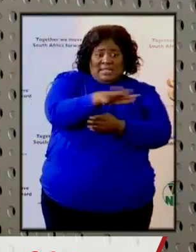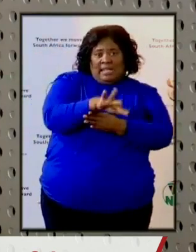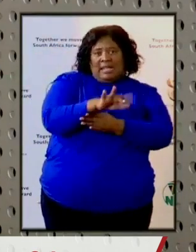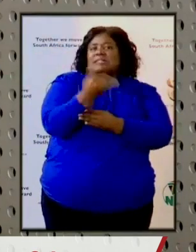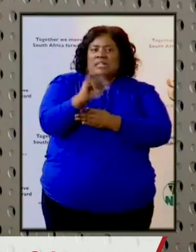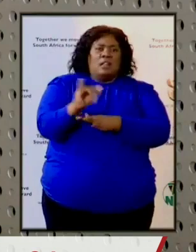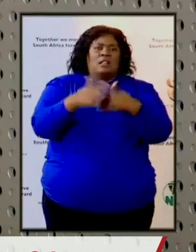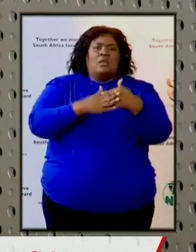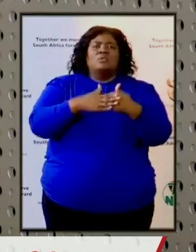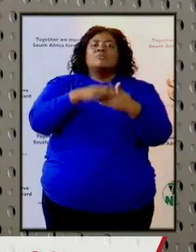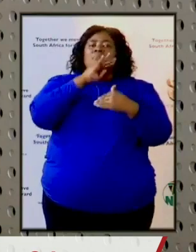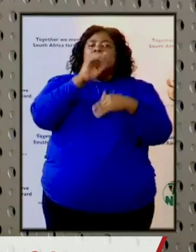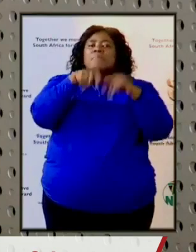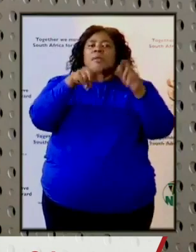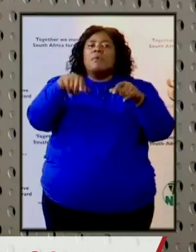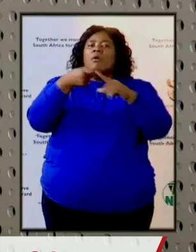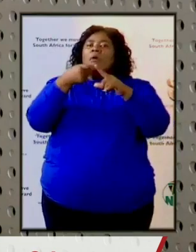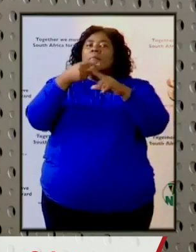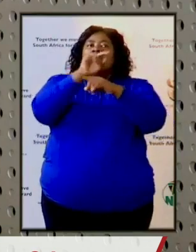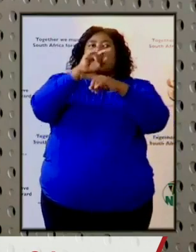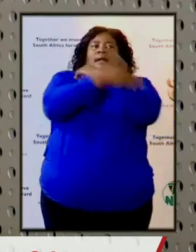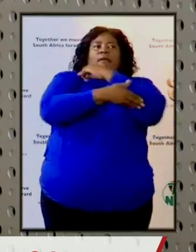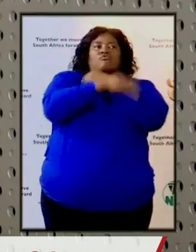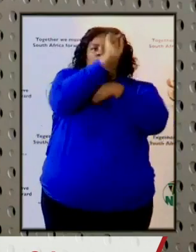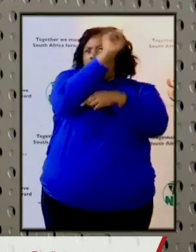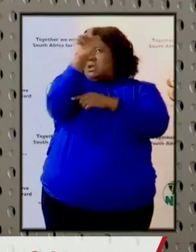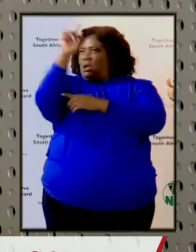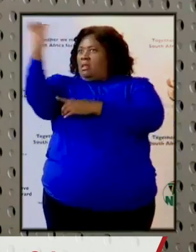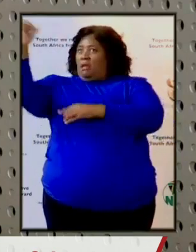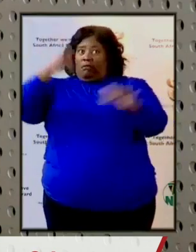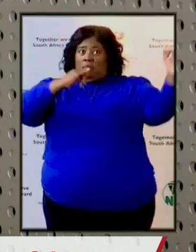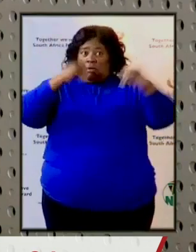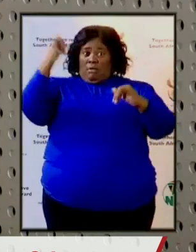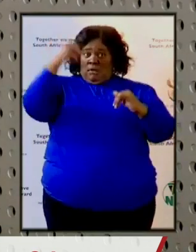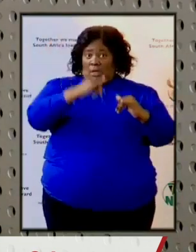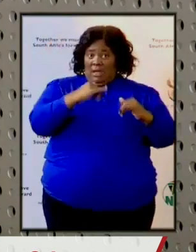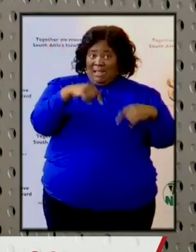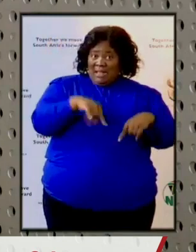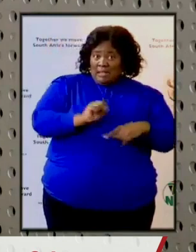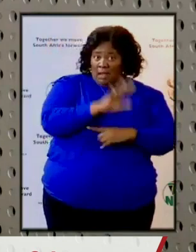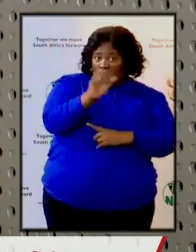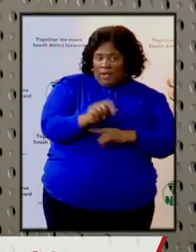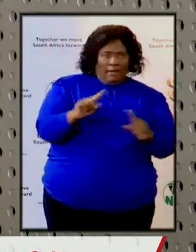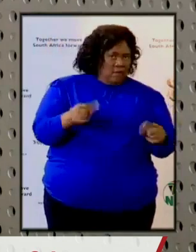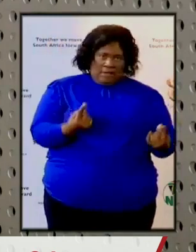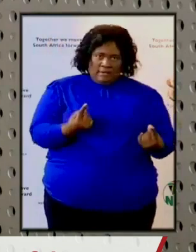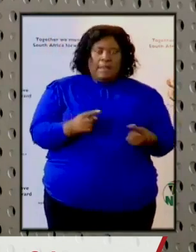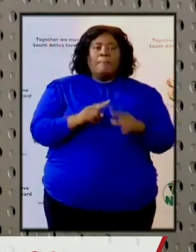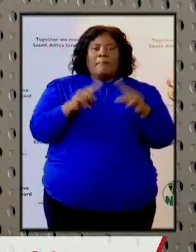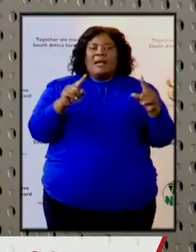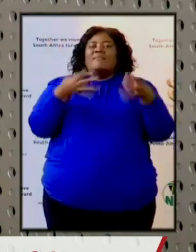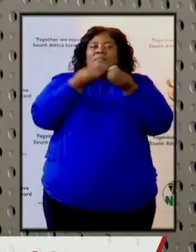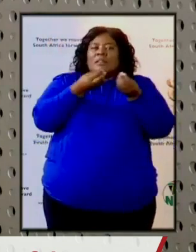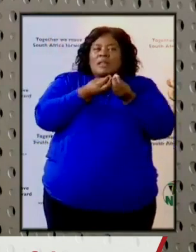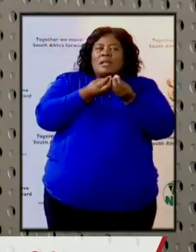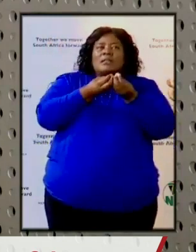closed. So our borders are not open except for goods that